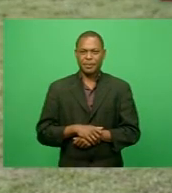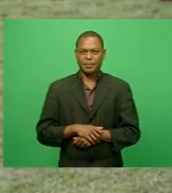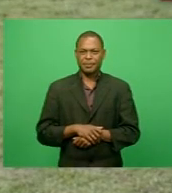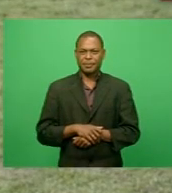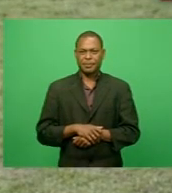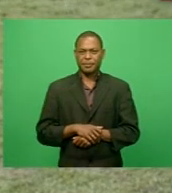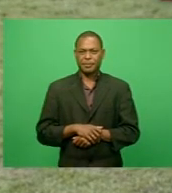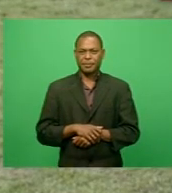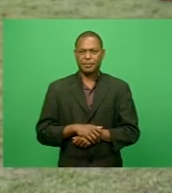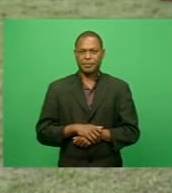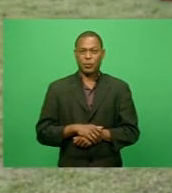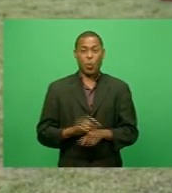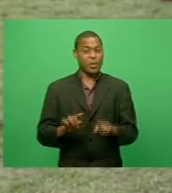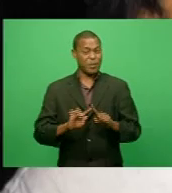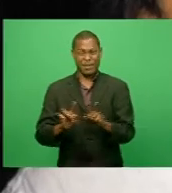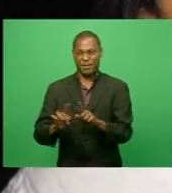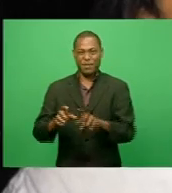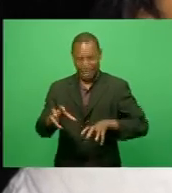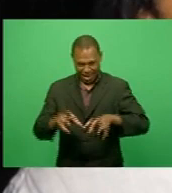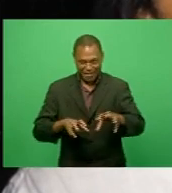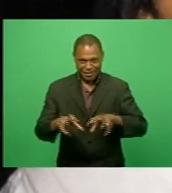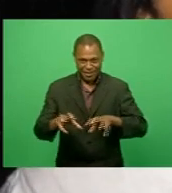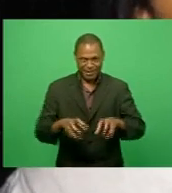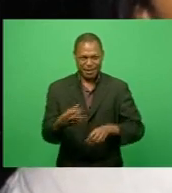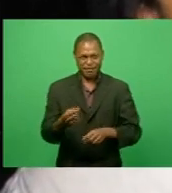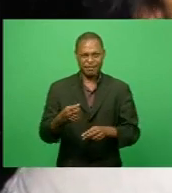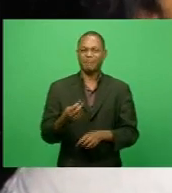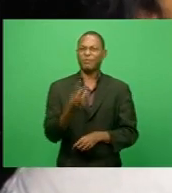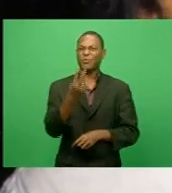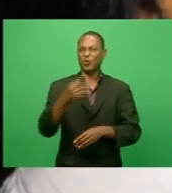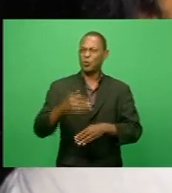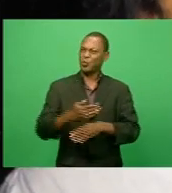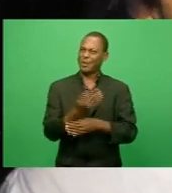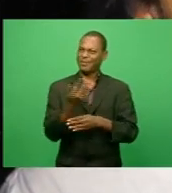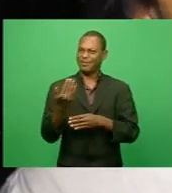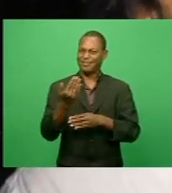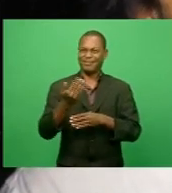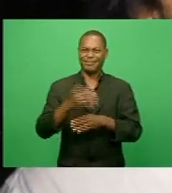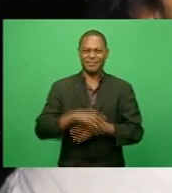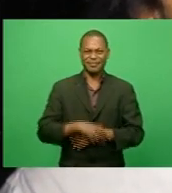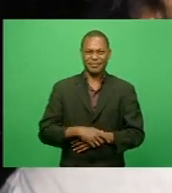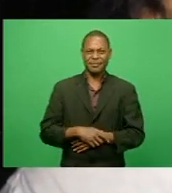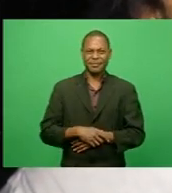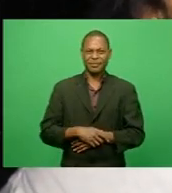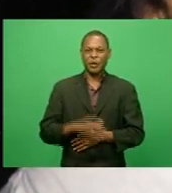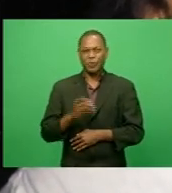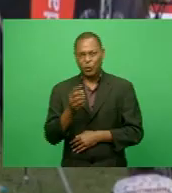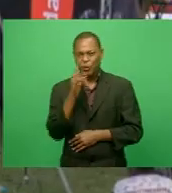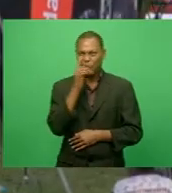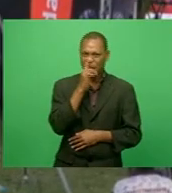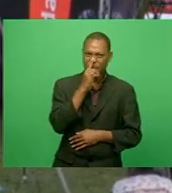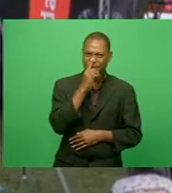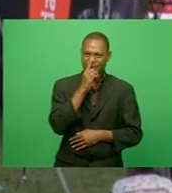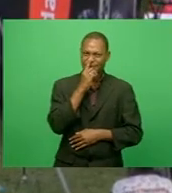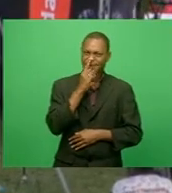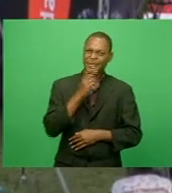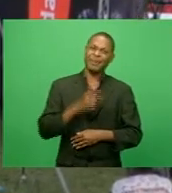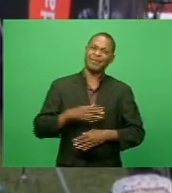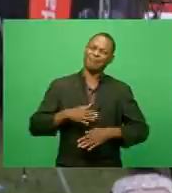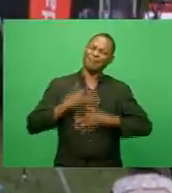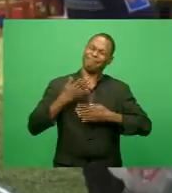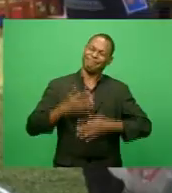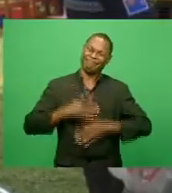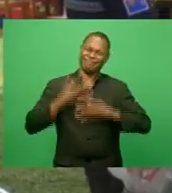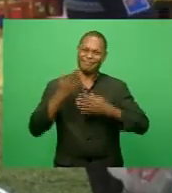the other related activities that have been going on here for 2 days. I think at least for the last 2 days, the people of Nandi have enjoyed themselves. The event was